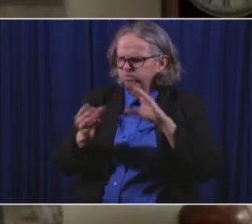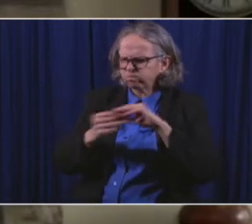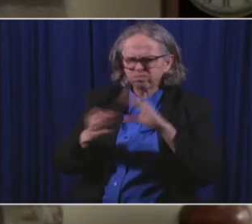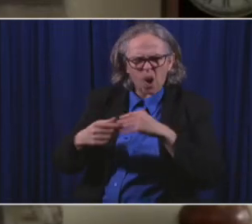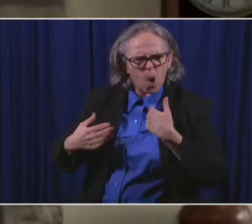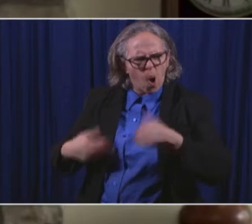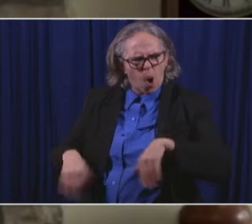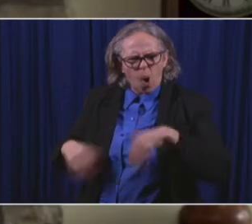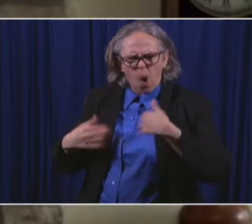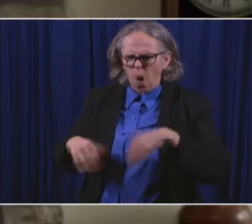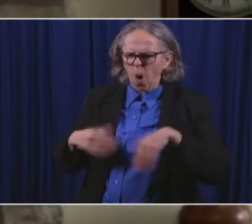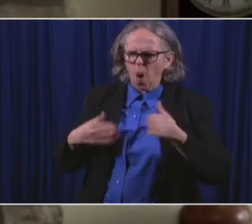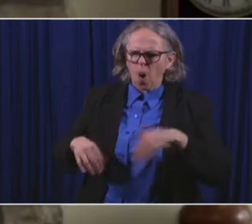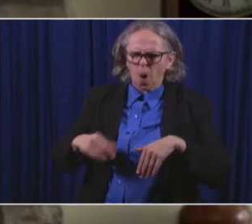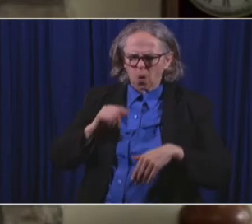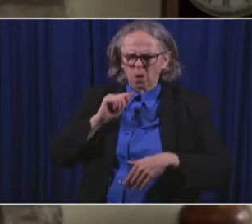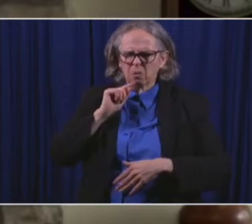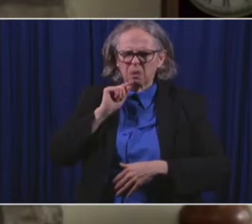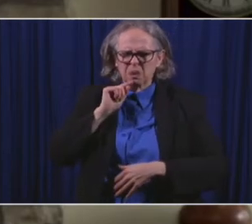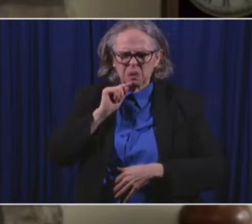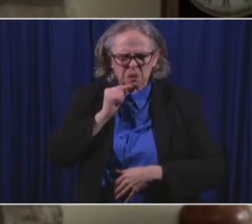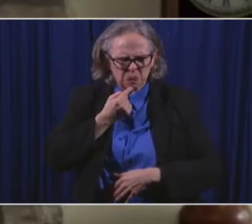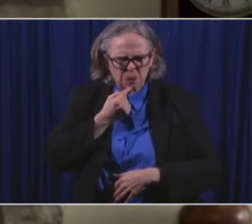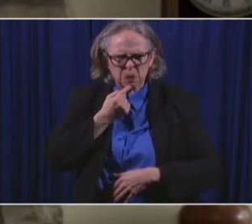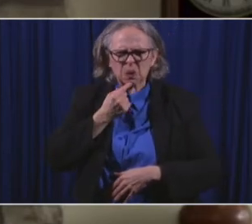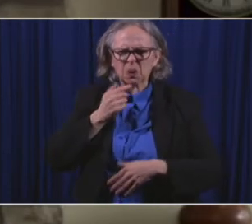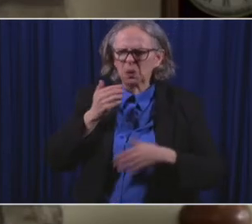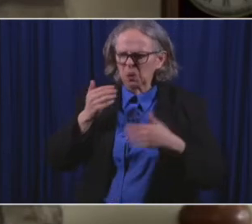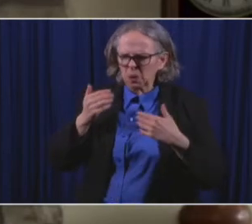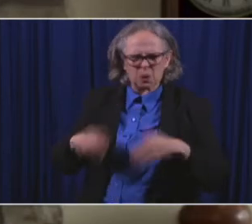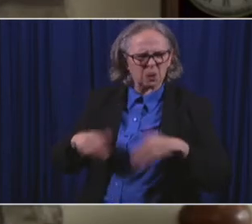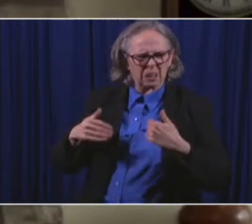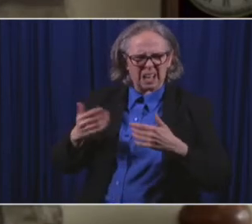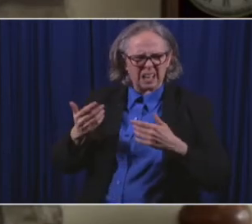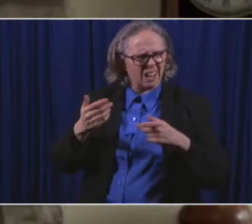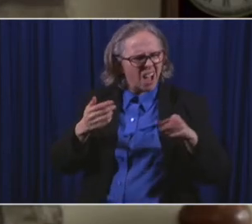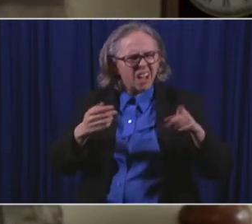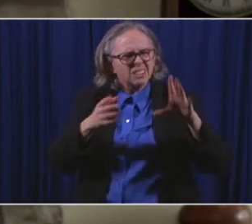seeing, and it was being reported to them, is